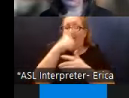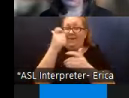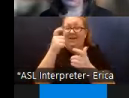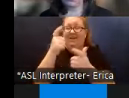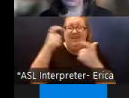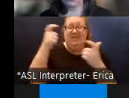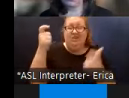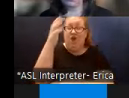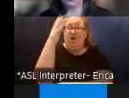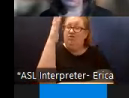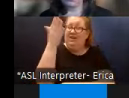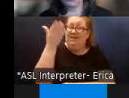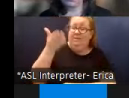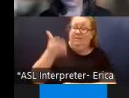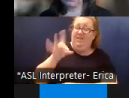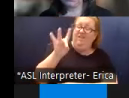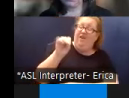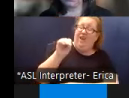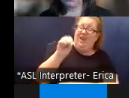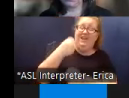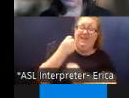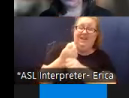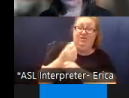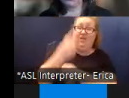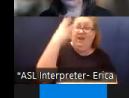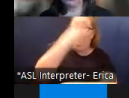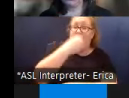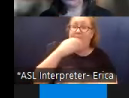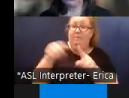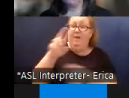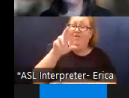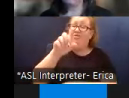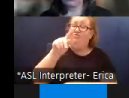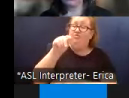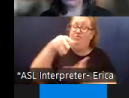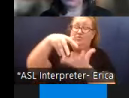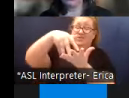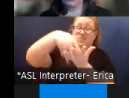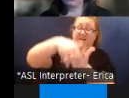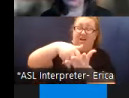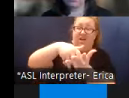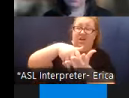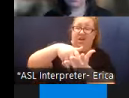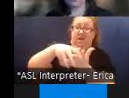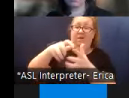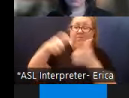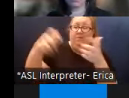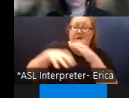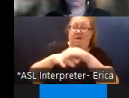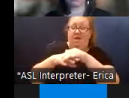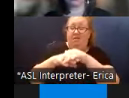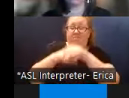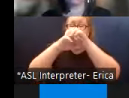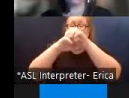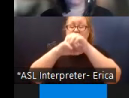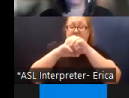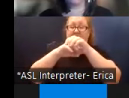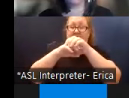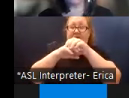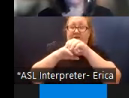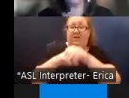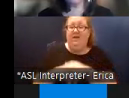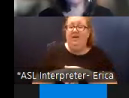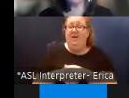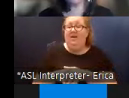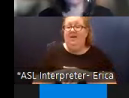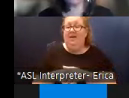80 years, which are beautiful, but the roots are large and the roots are big. And then what is scary is, in order to put down a